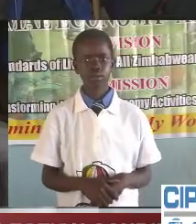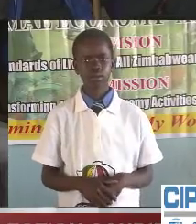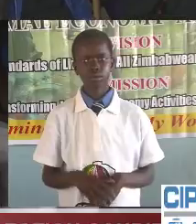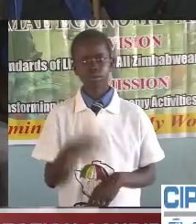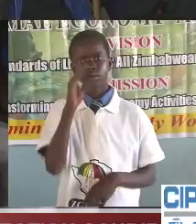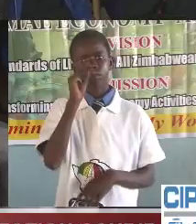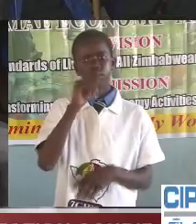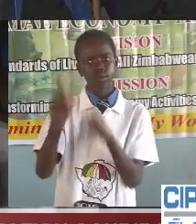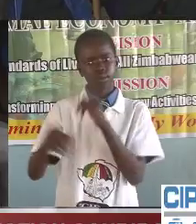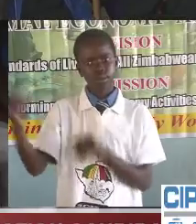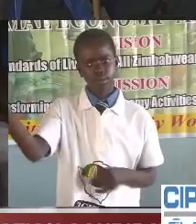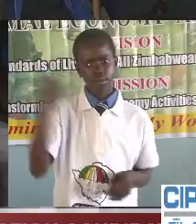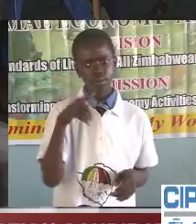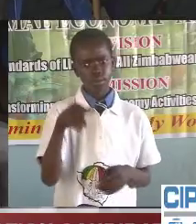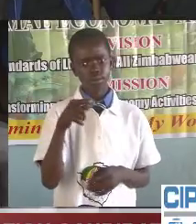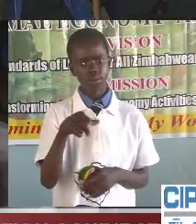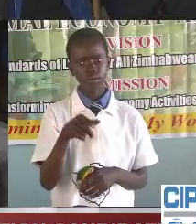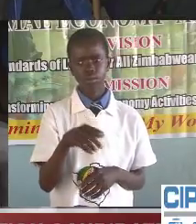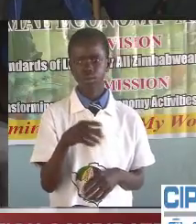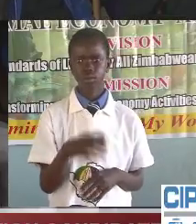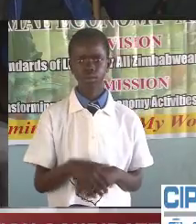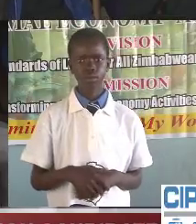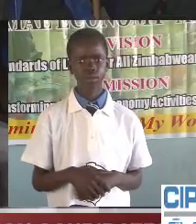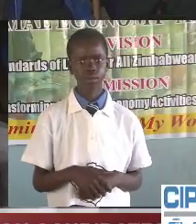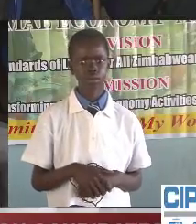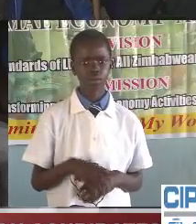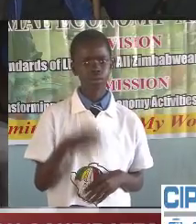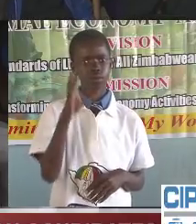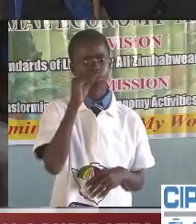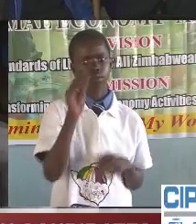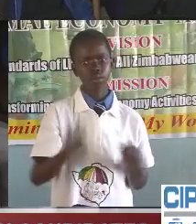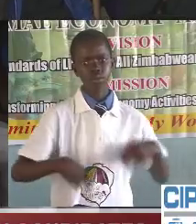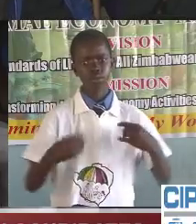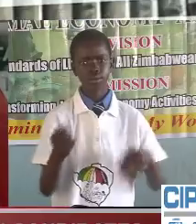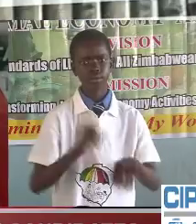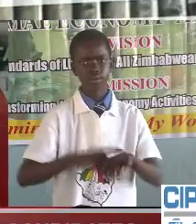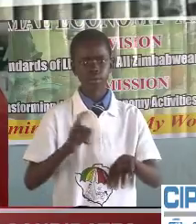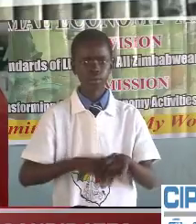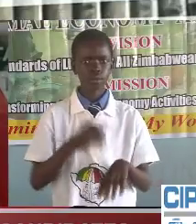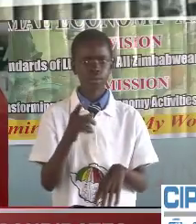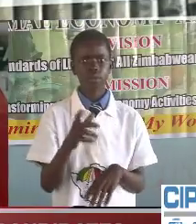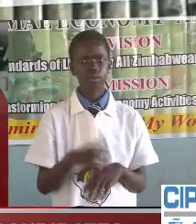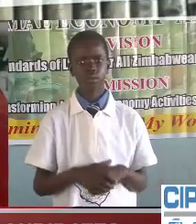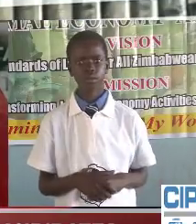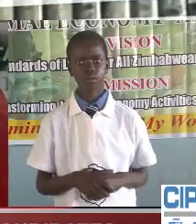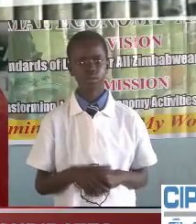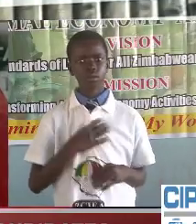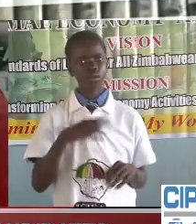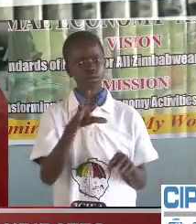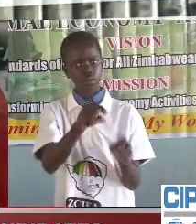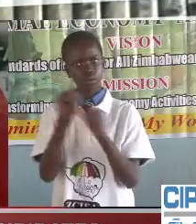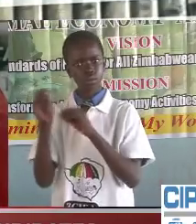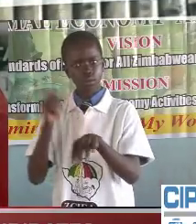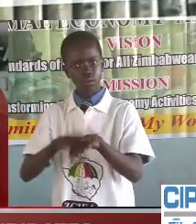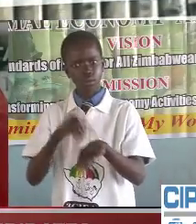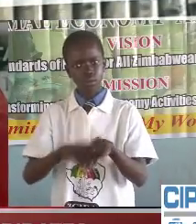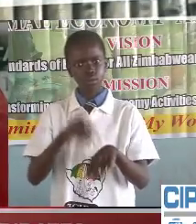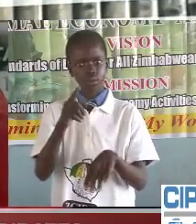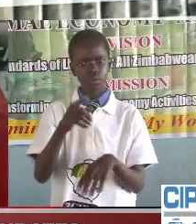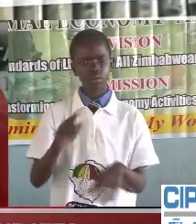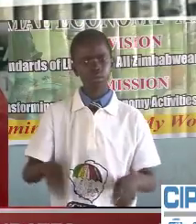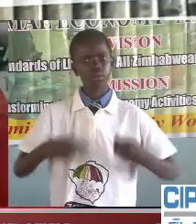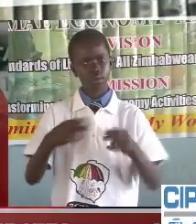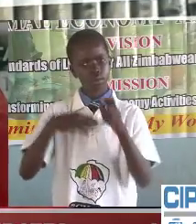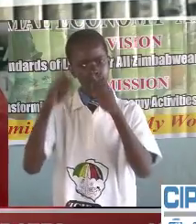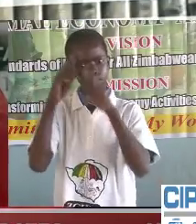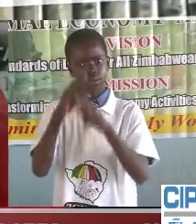vakauya kwatiri tiri kuti ngatipuwe mukana. Totora mukana tisina kupuwa, in